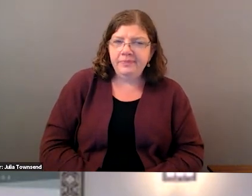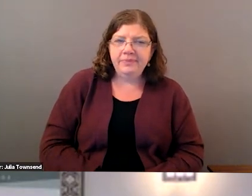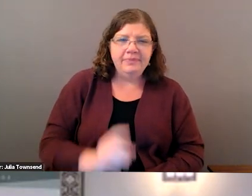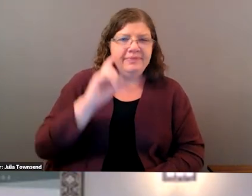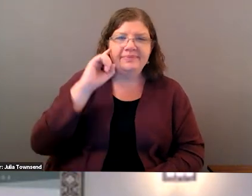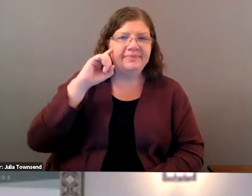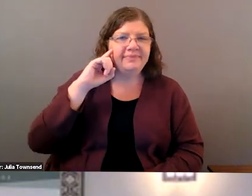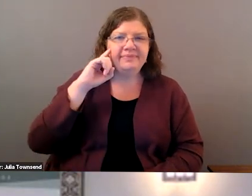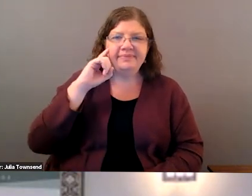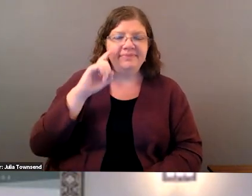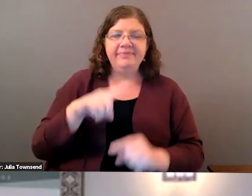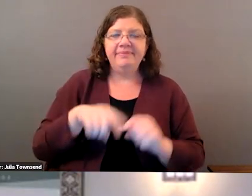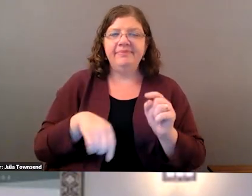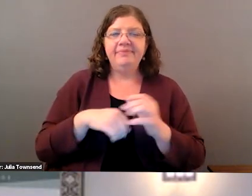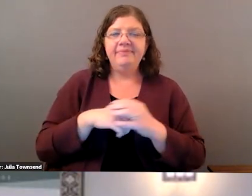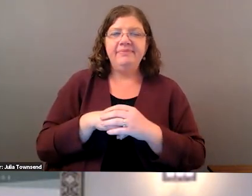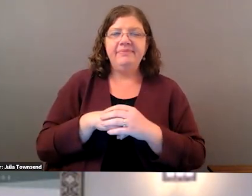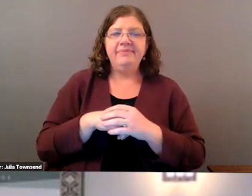if we opt out